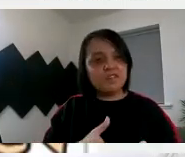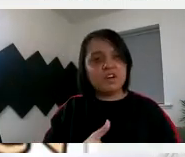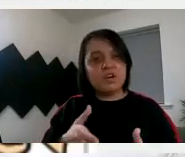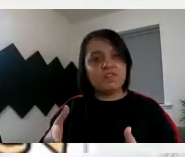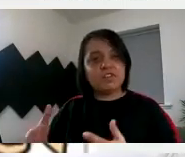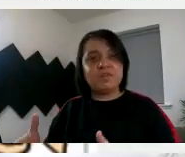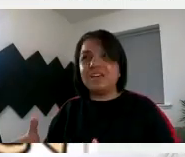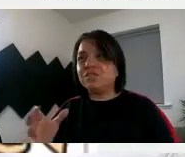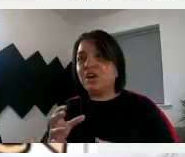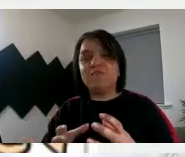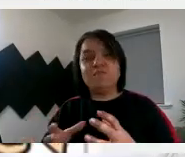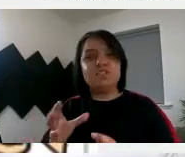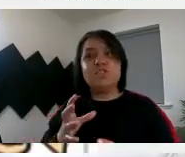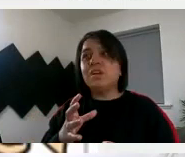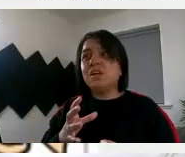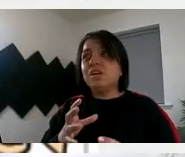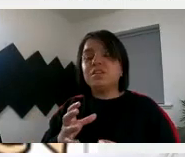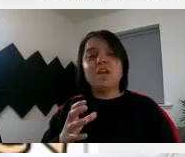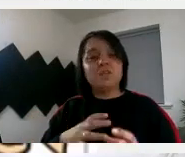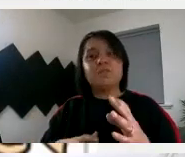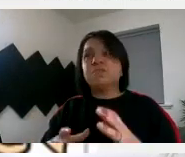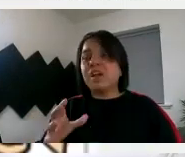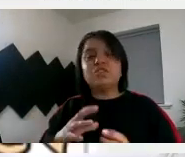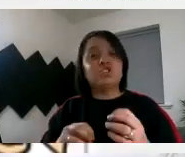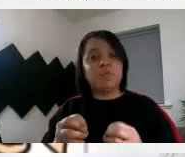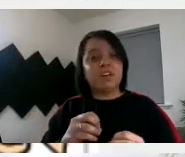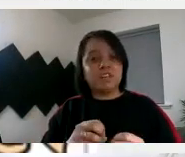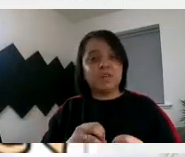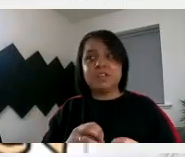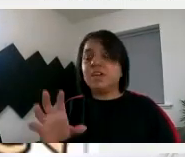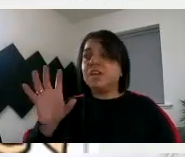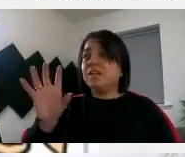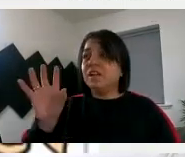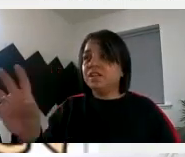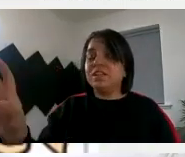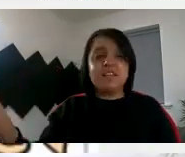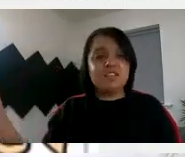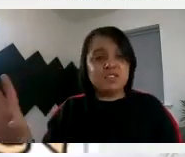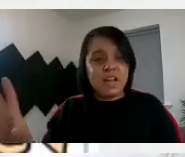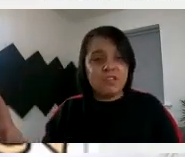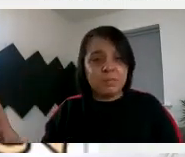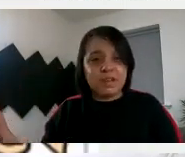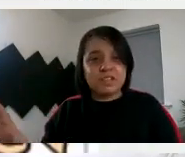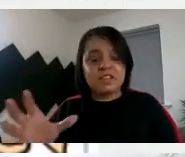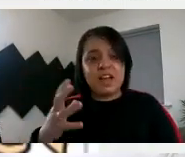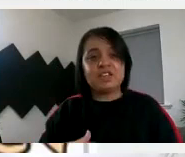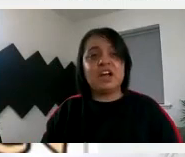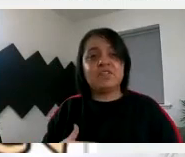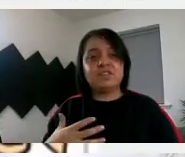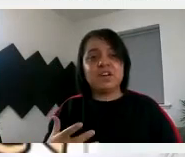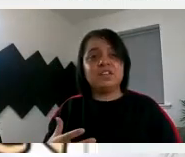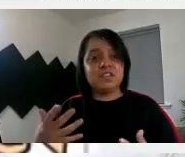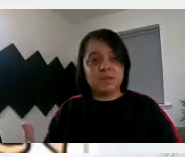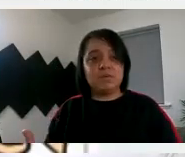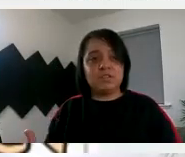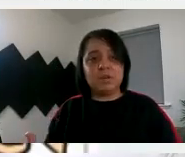you are going for jobs here, it's kind of good to like touch up on a little bit. Like I said, these are just alphabets. They actually have